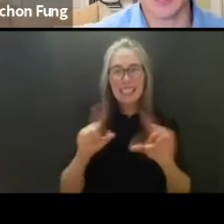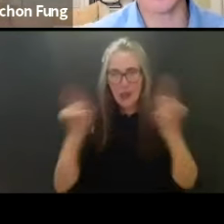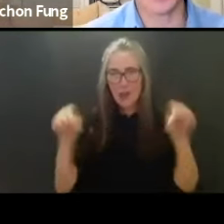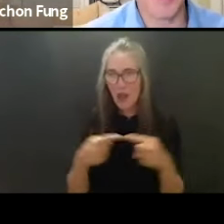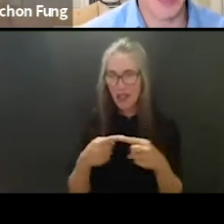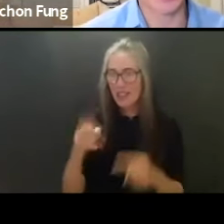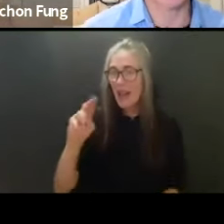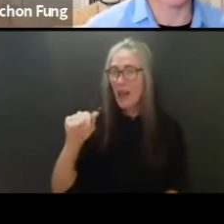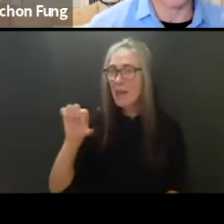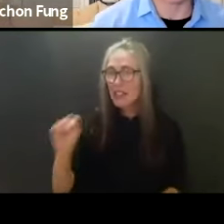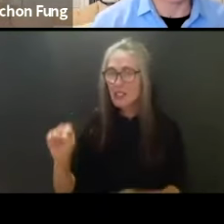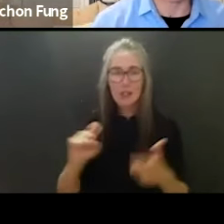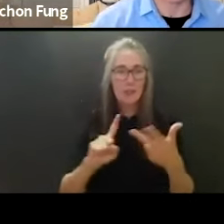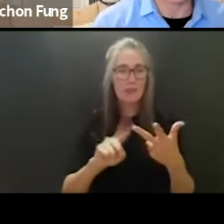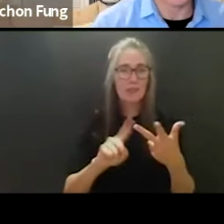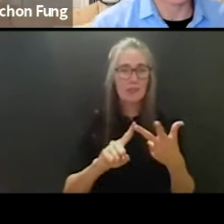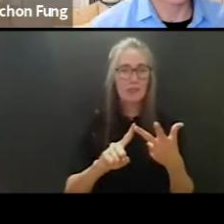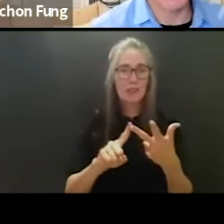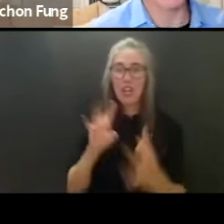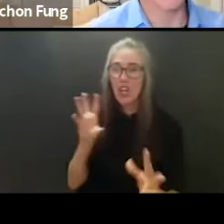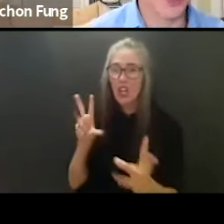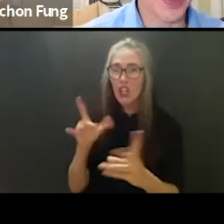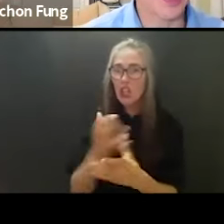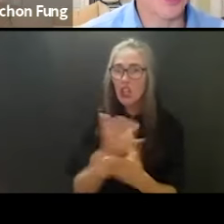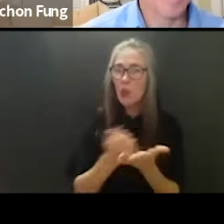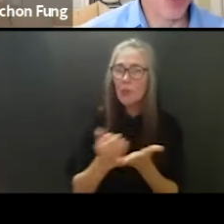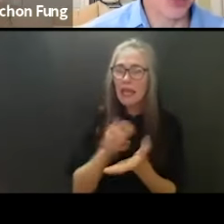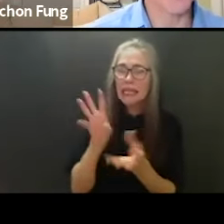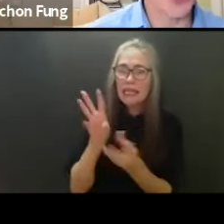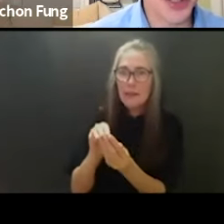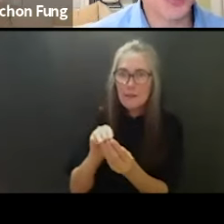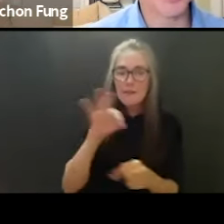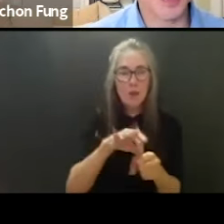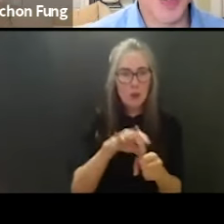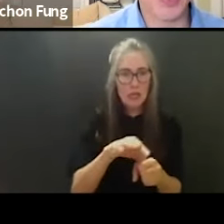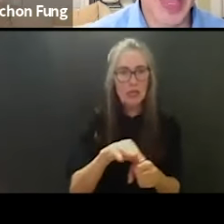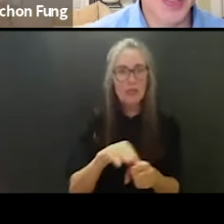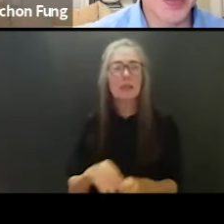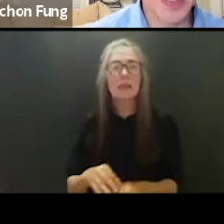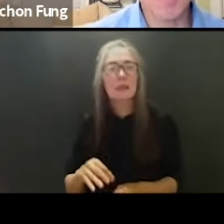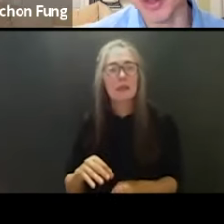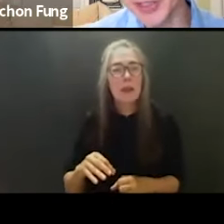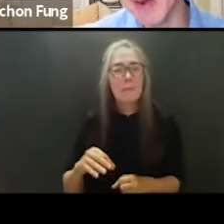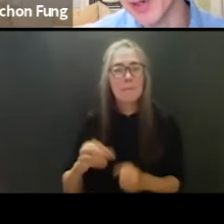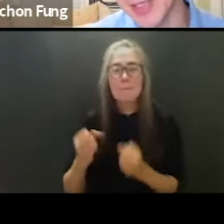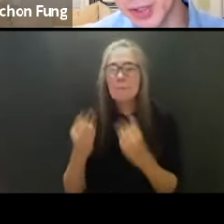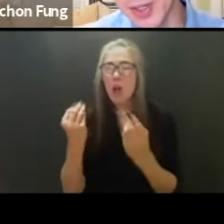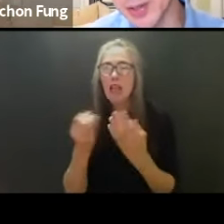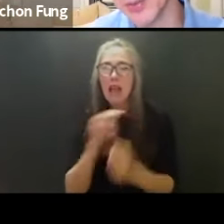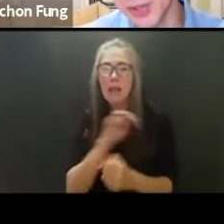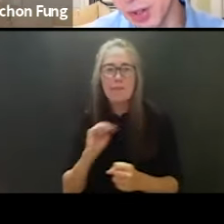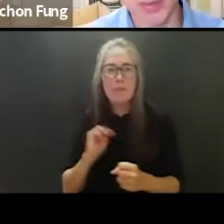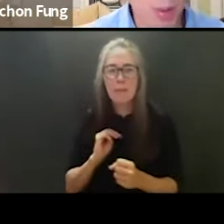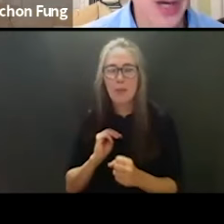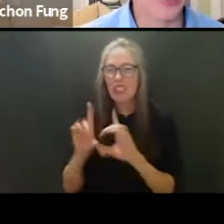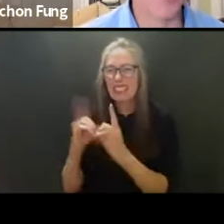is on is on the ballot here in Massachusetts cumulative voting party fusion we can talk about what that is multi member districts